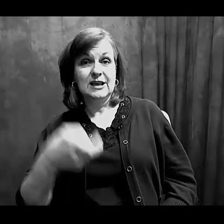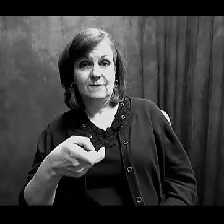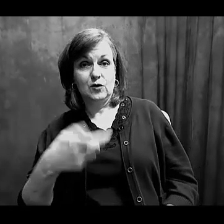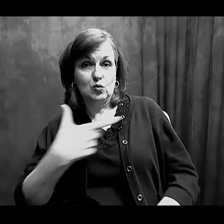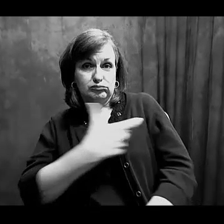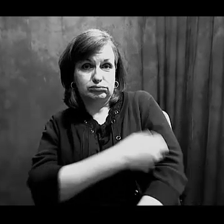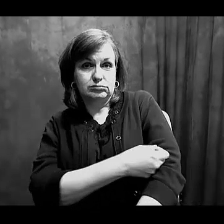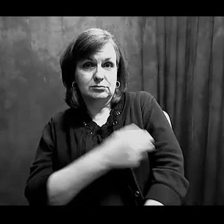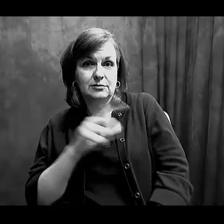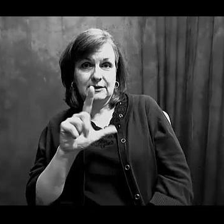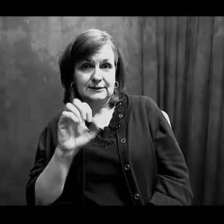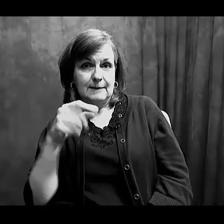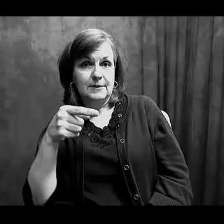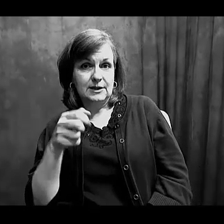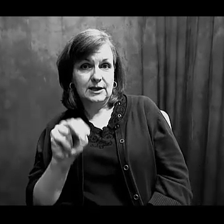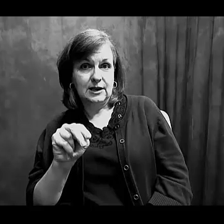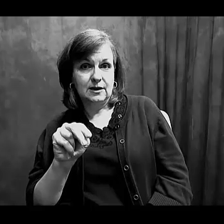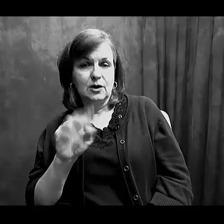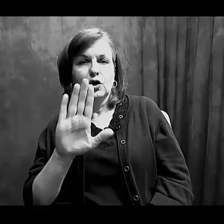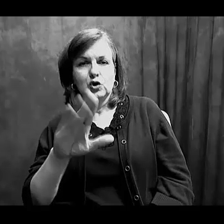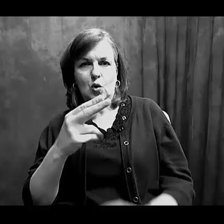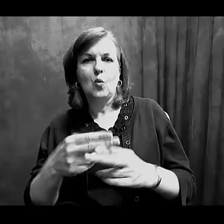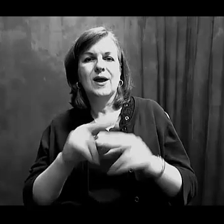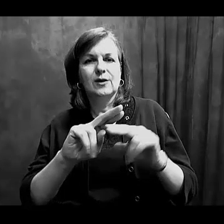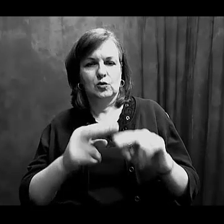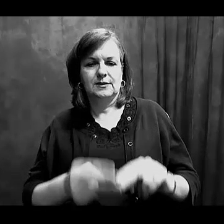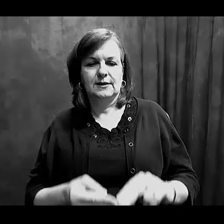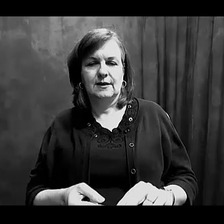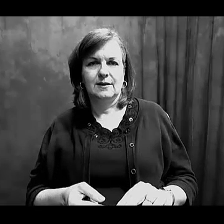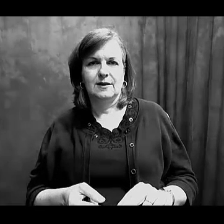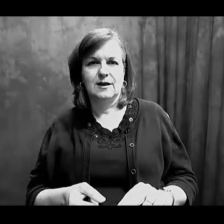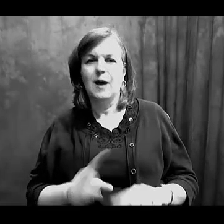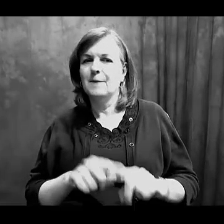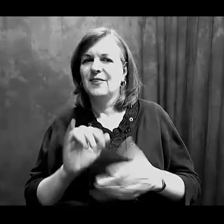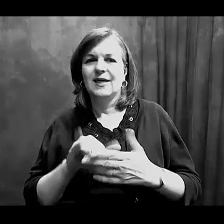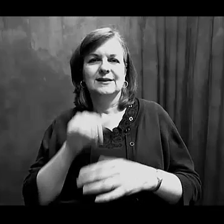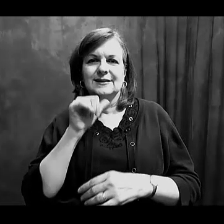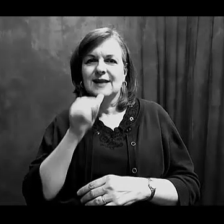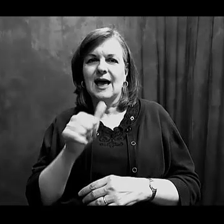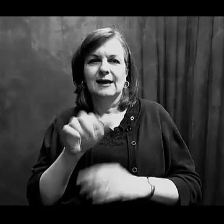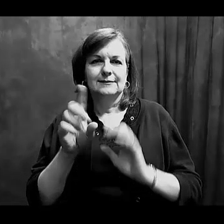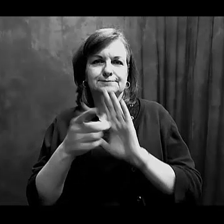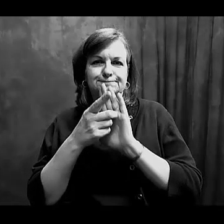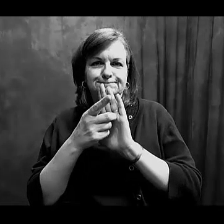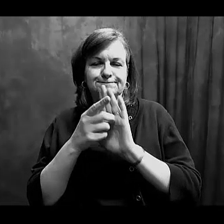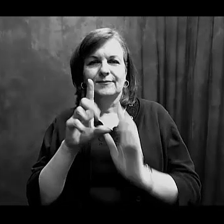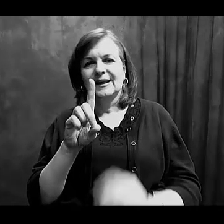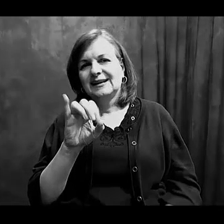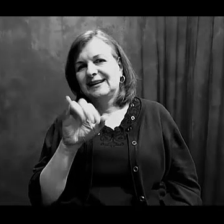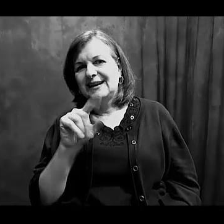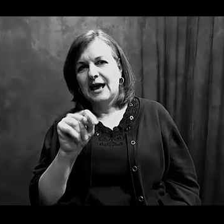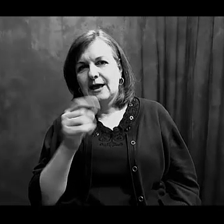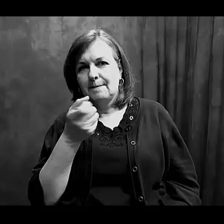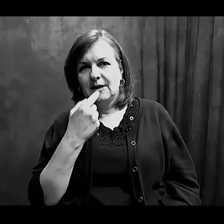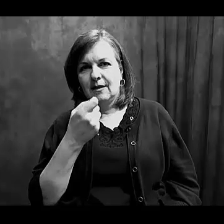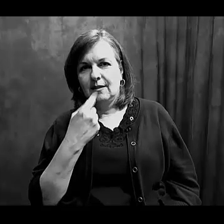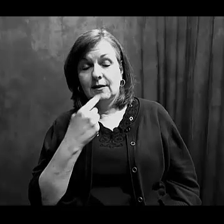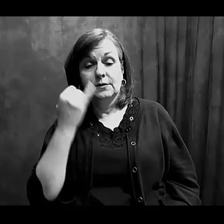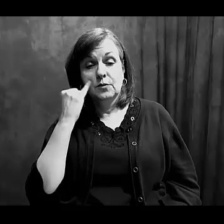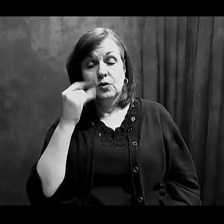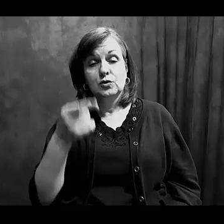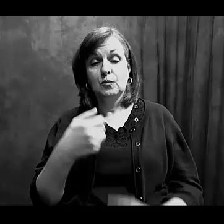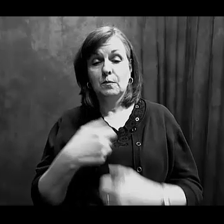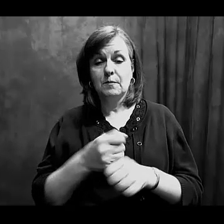mutant form of the leptin gene, and so you are not producing leptin properly, if we give you leptin, you will